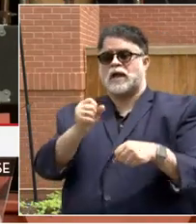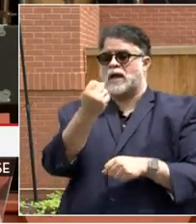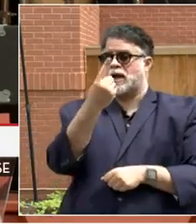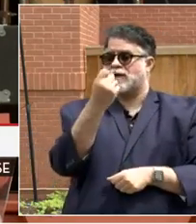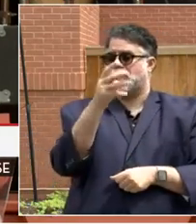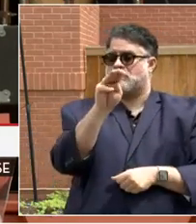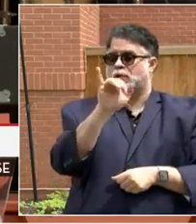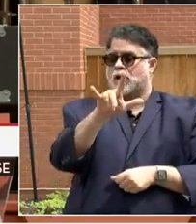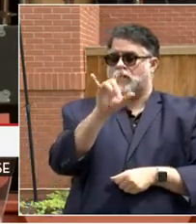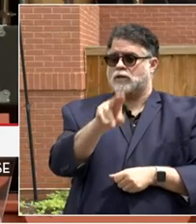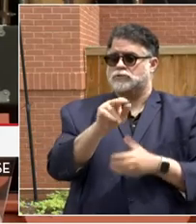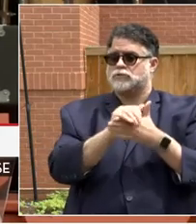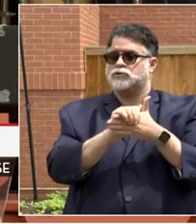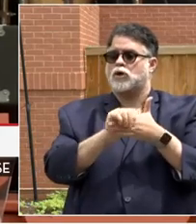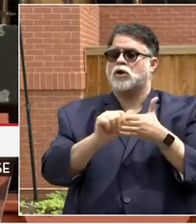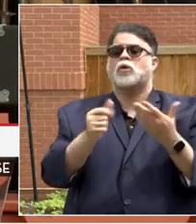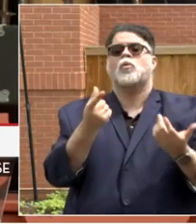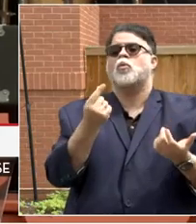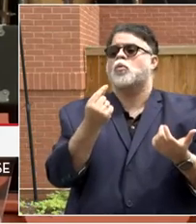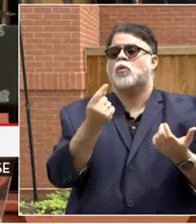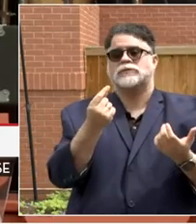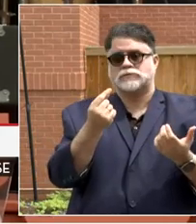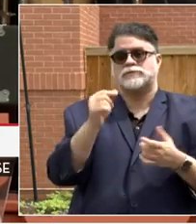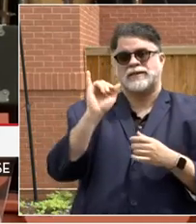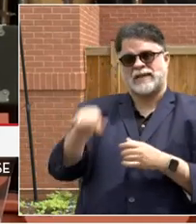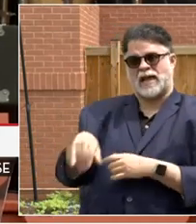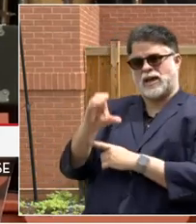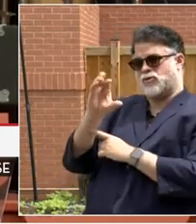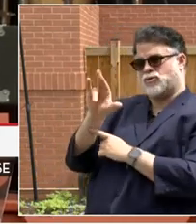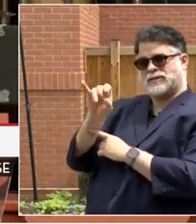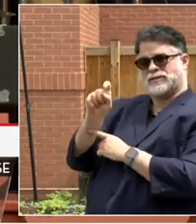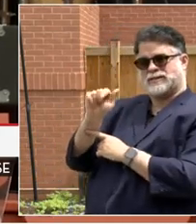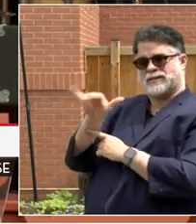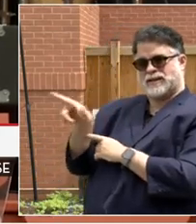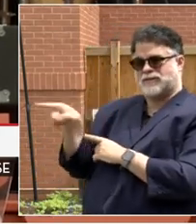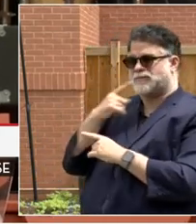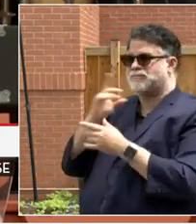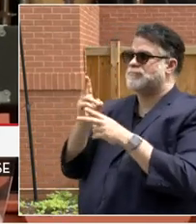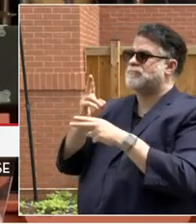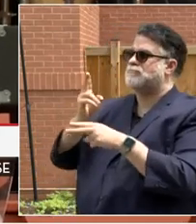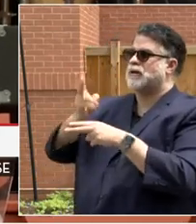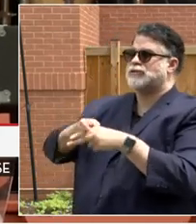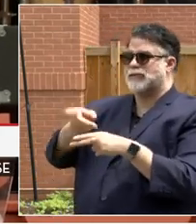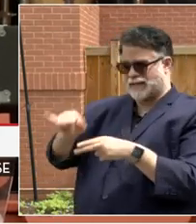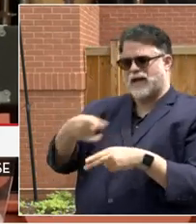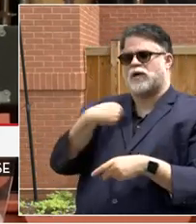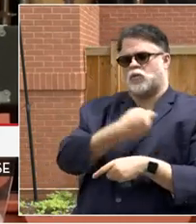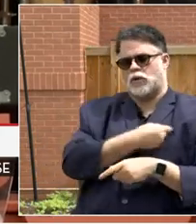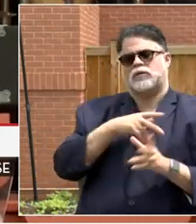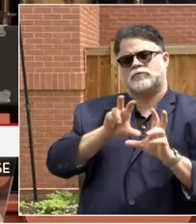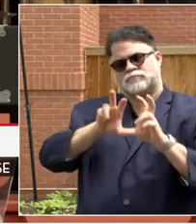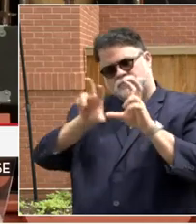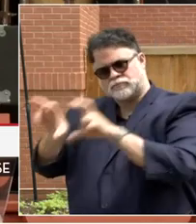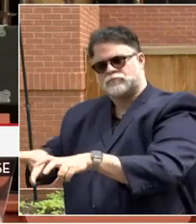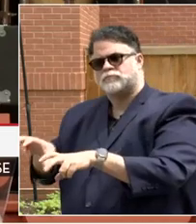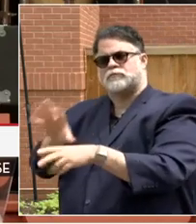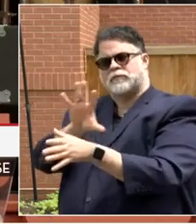Crystal has already shared with you that she answered the call to do violence interruption work.